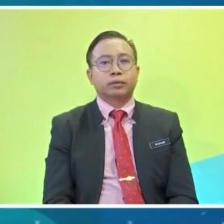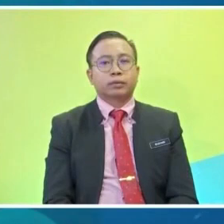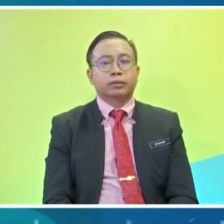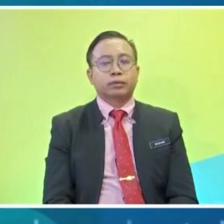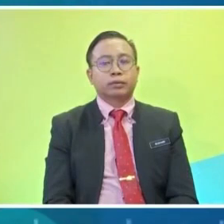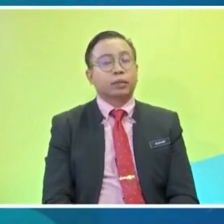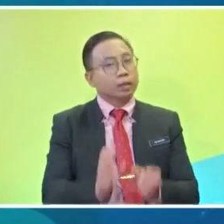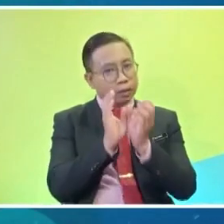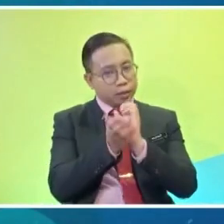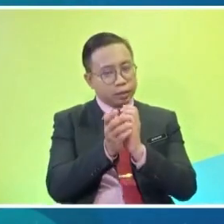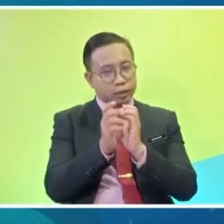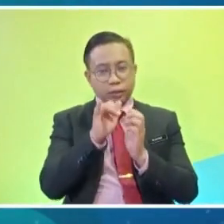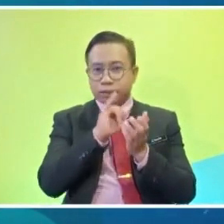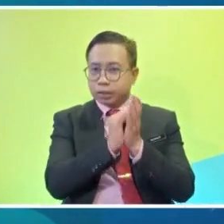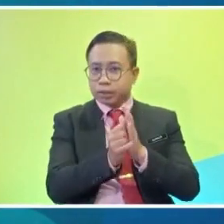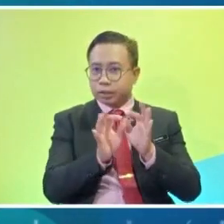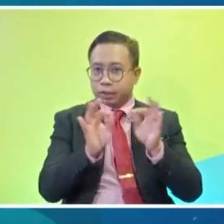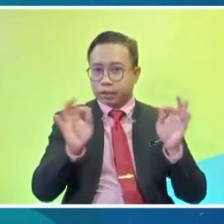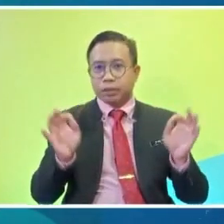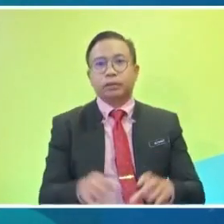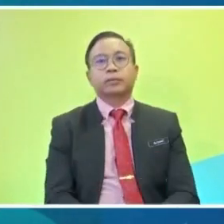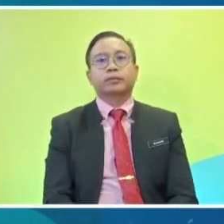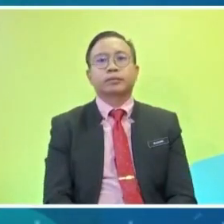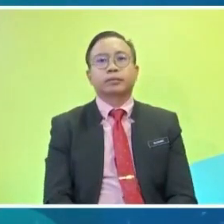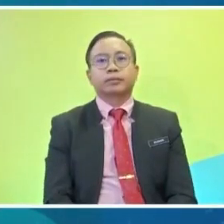You can change this sentence to the passive voice.